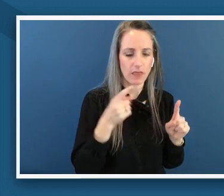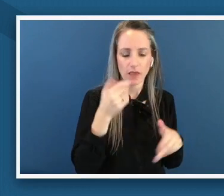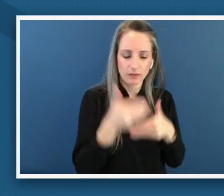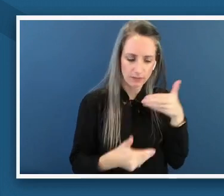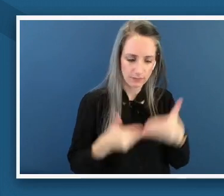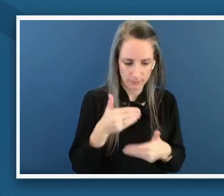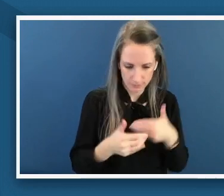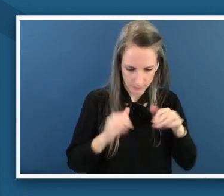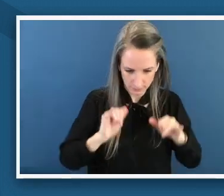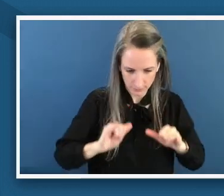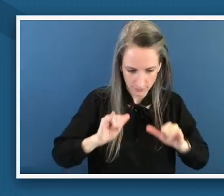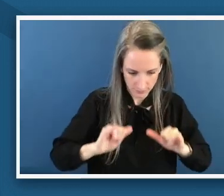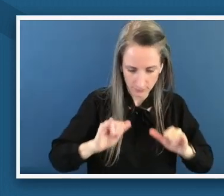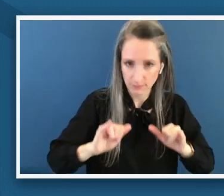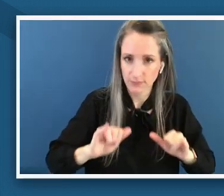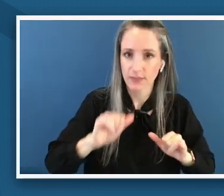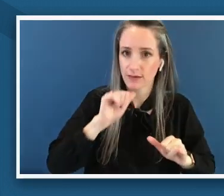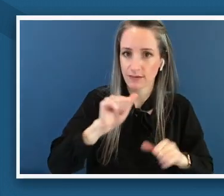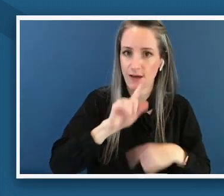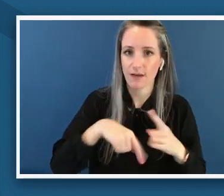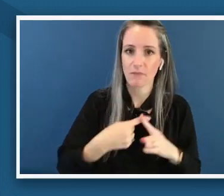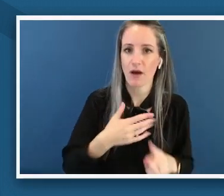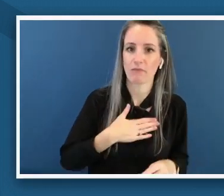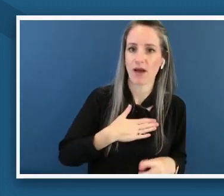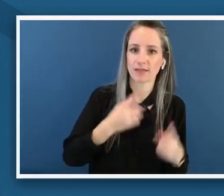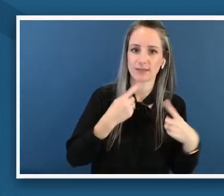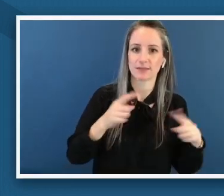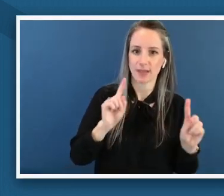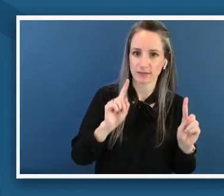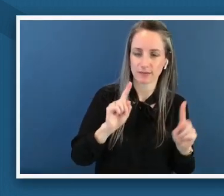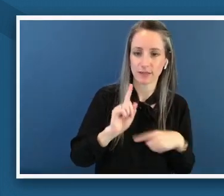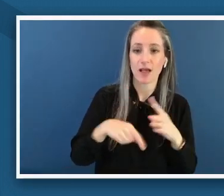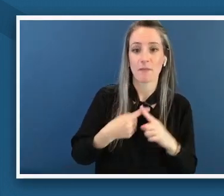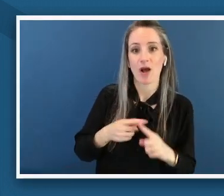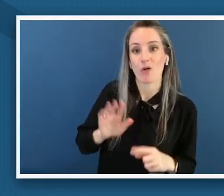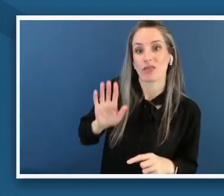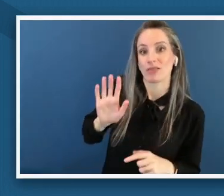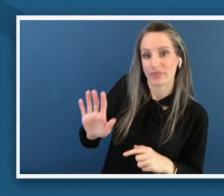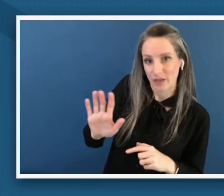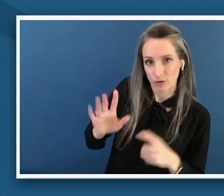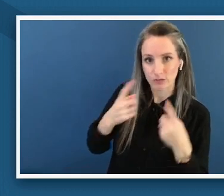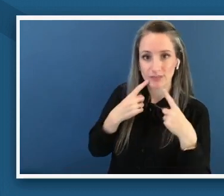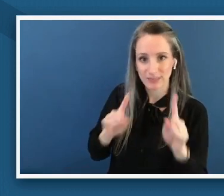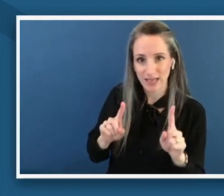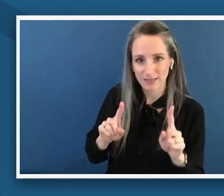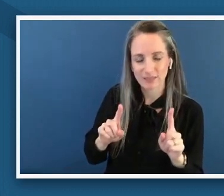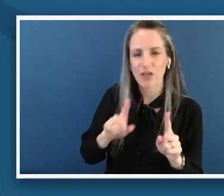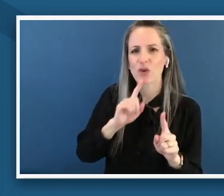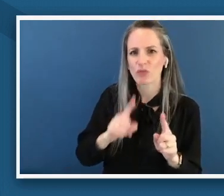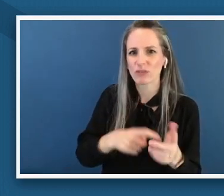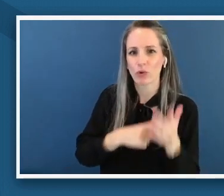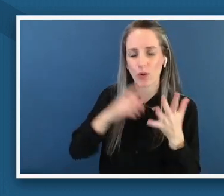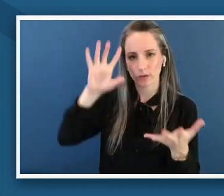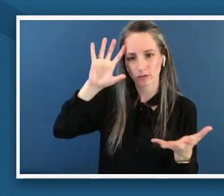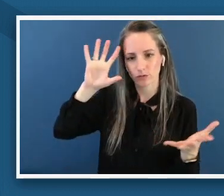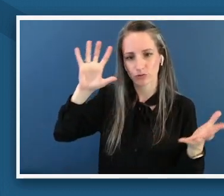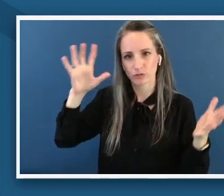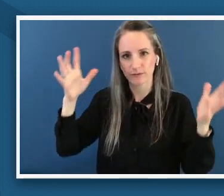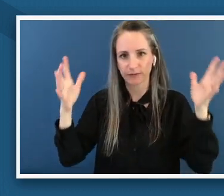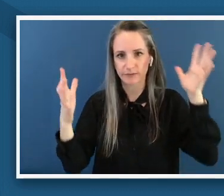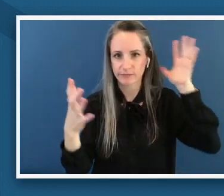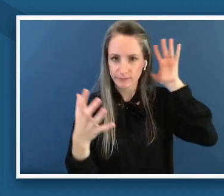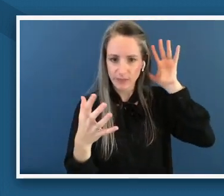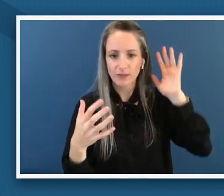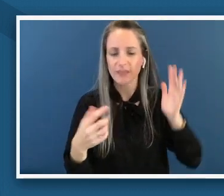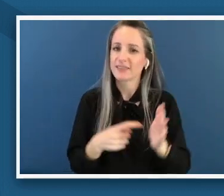about them. It's about their success. And so, but that takes a shift in thinking. And so I've shifted over the years,